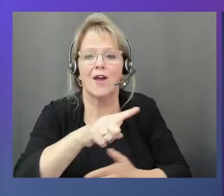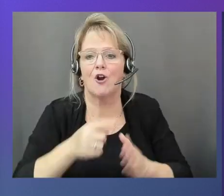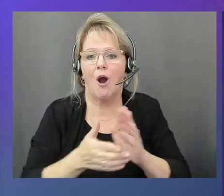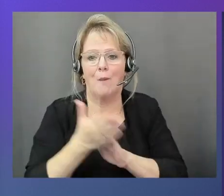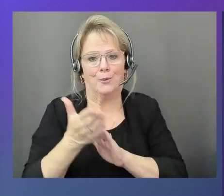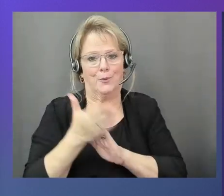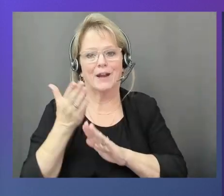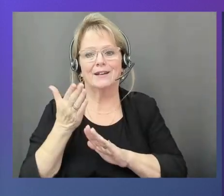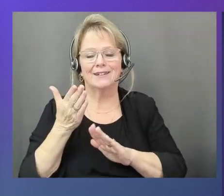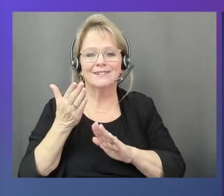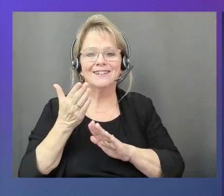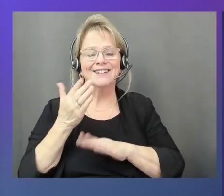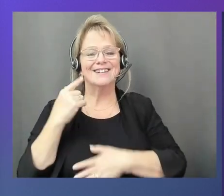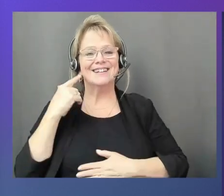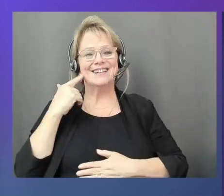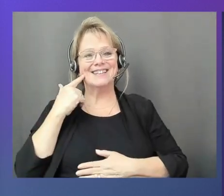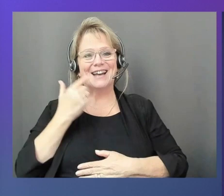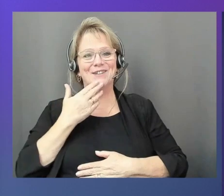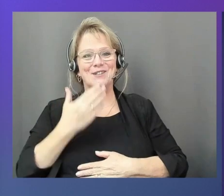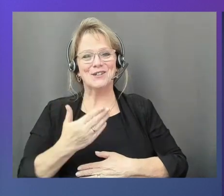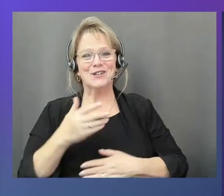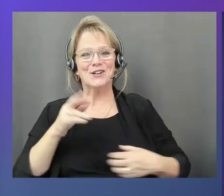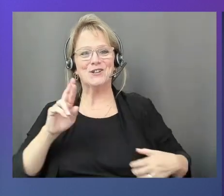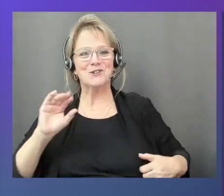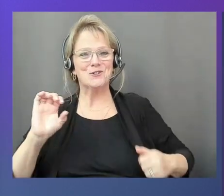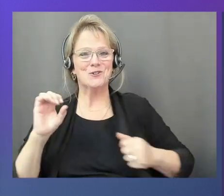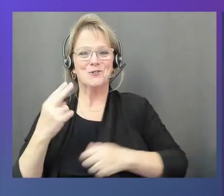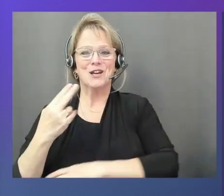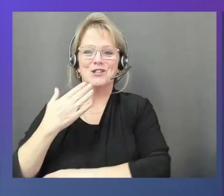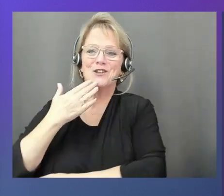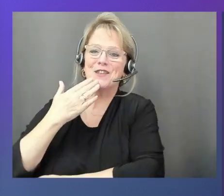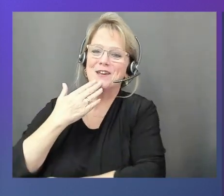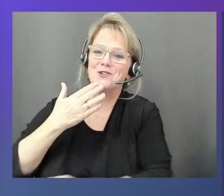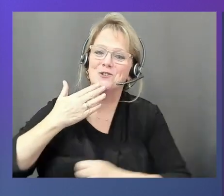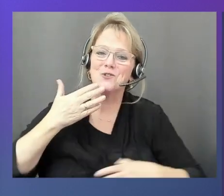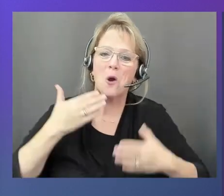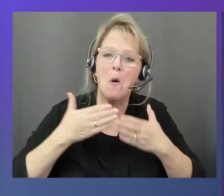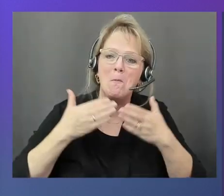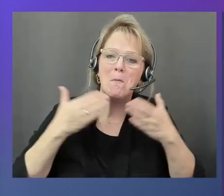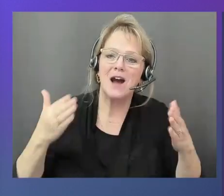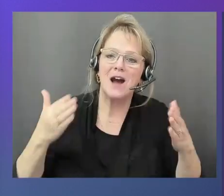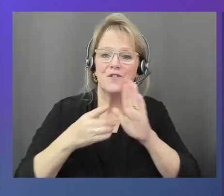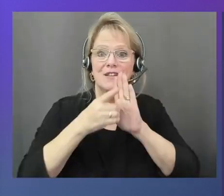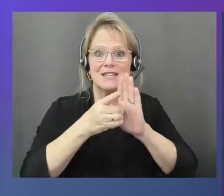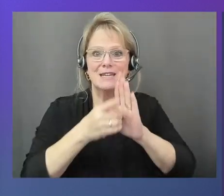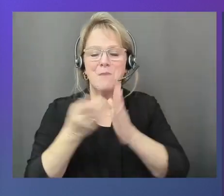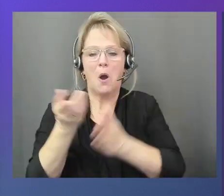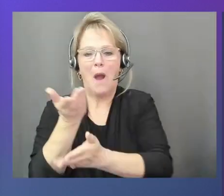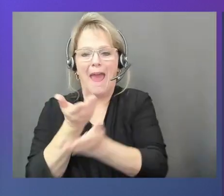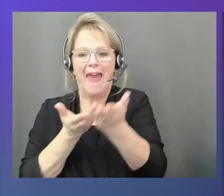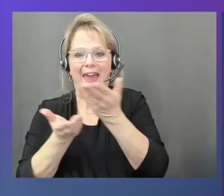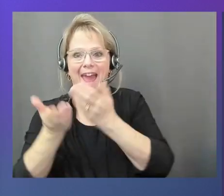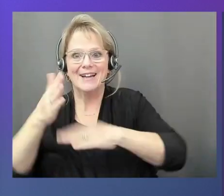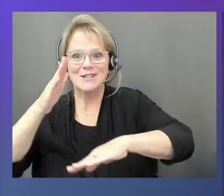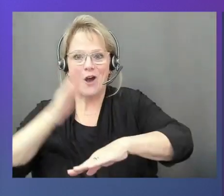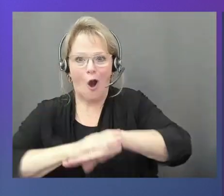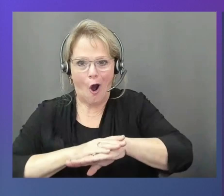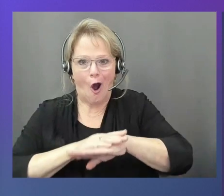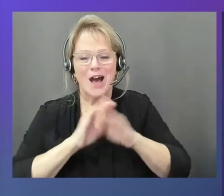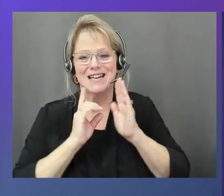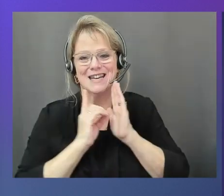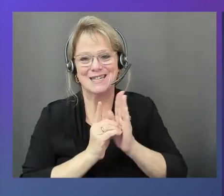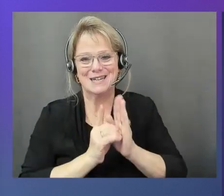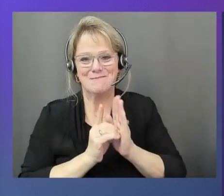Sounds good. So, Rich, thank you very much for this great demo, hands-on demo. We were able to follow you through that. To that today.